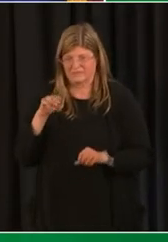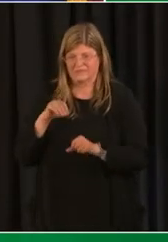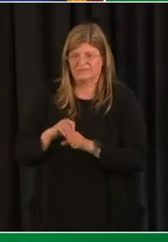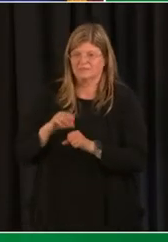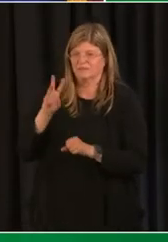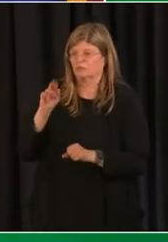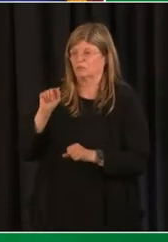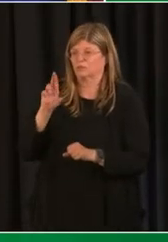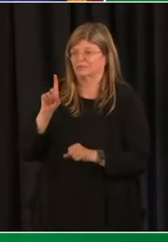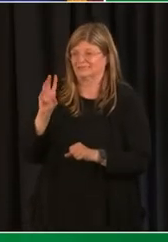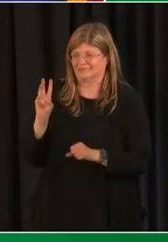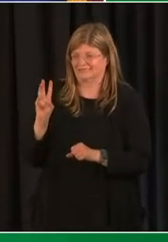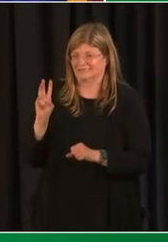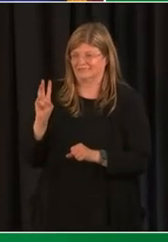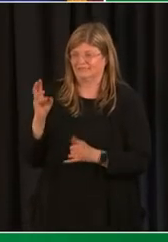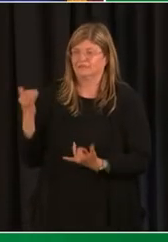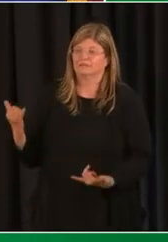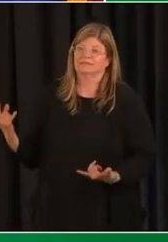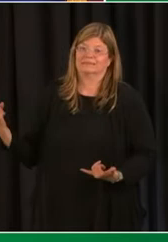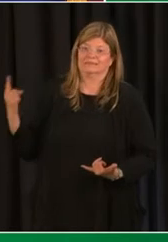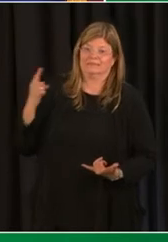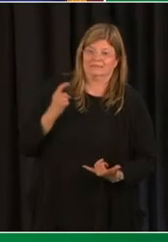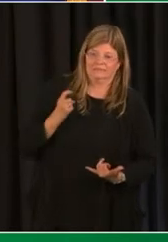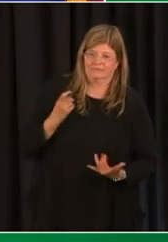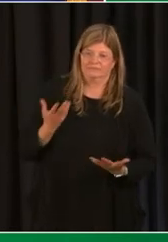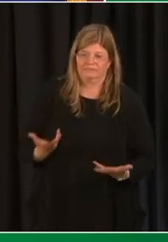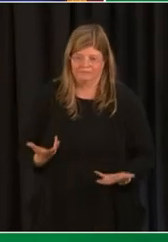see if the team can open up the line for Richard.